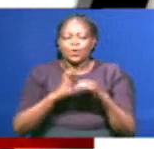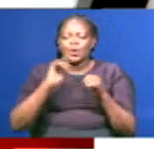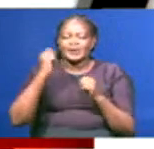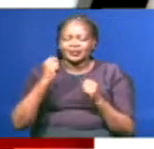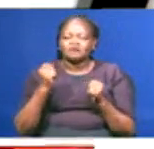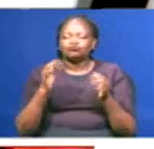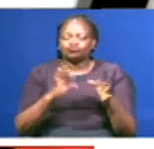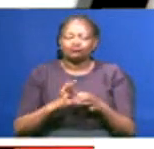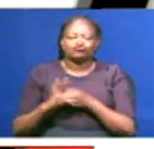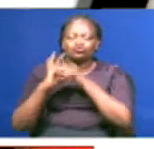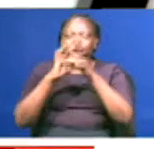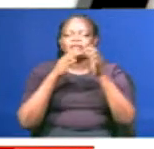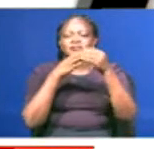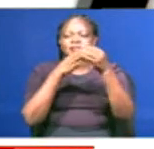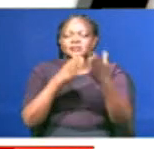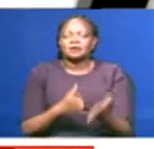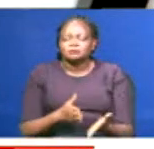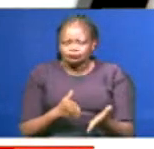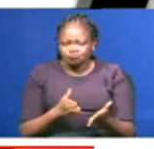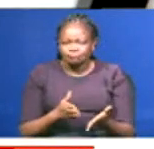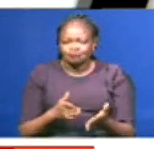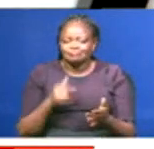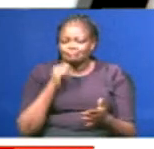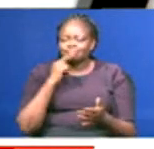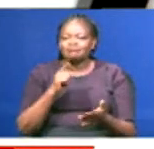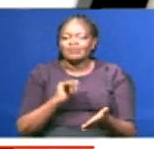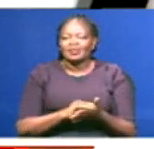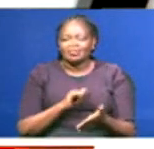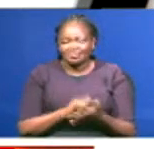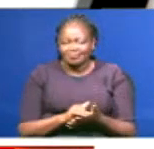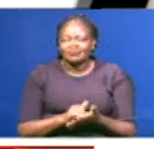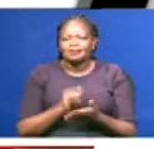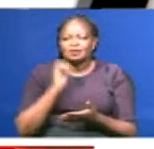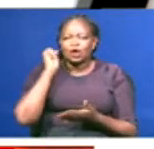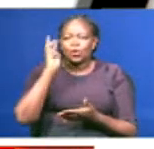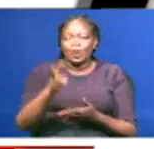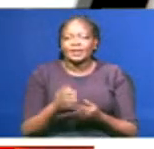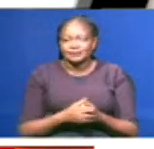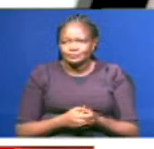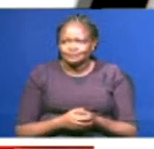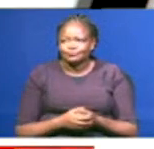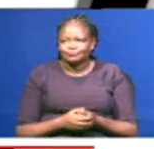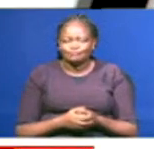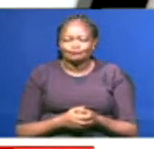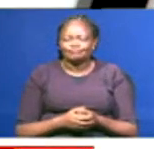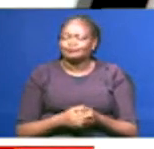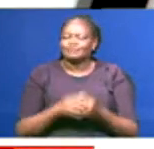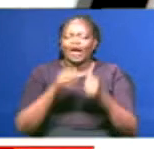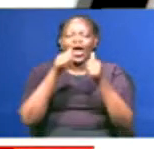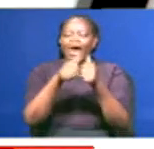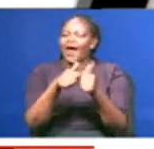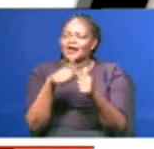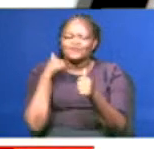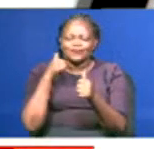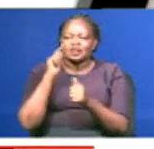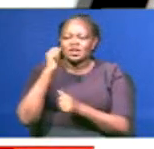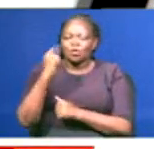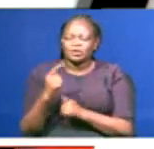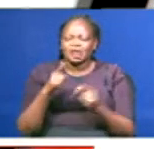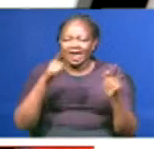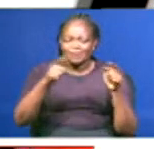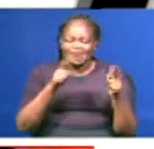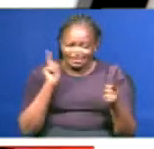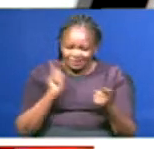leader Raila Amolo Odinga maintains that they will resist and defy the Kenya Kwanza administration